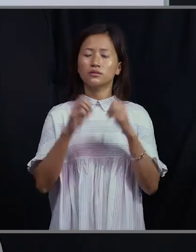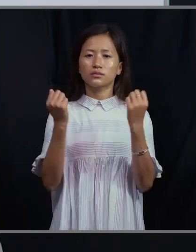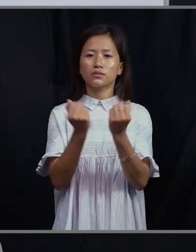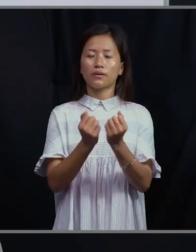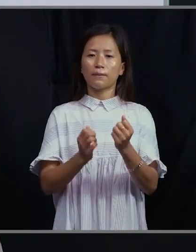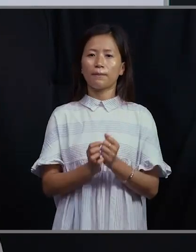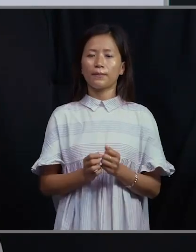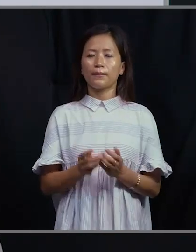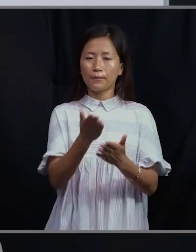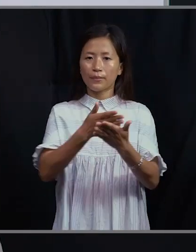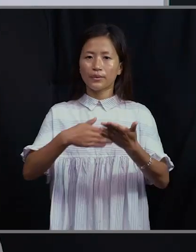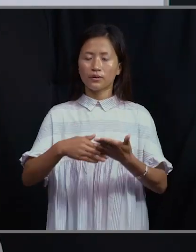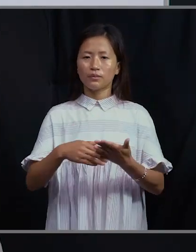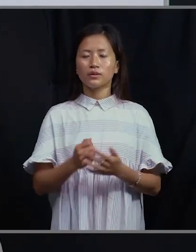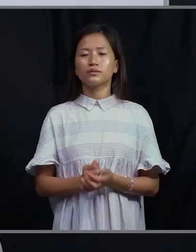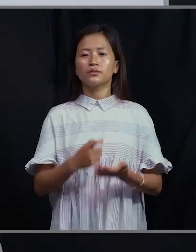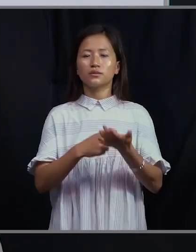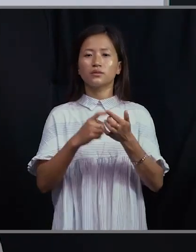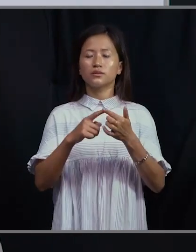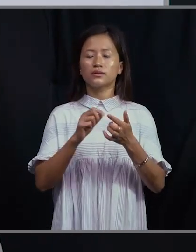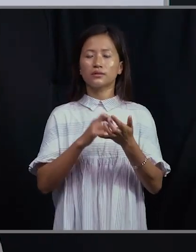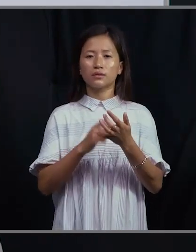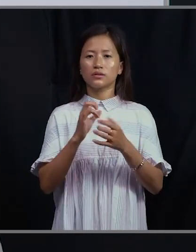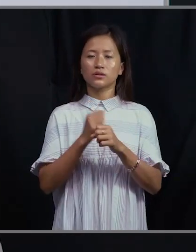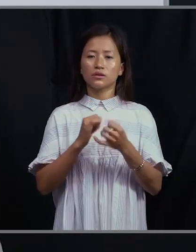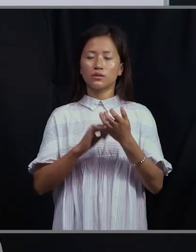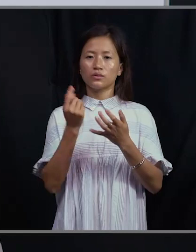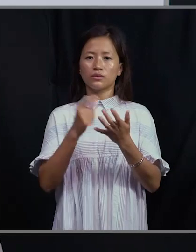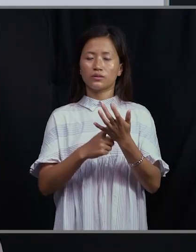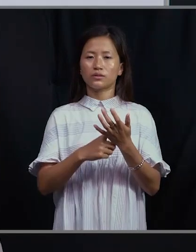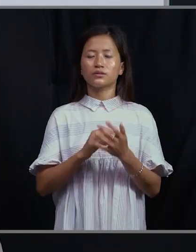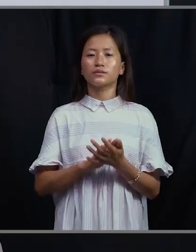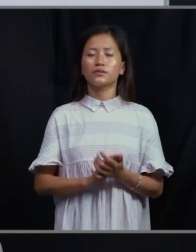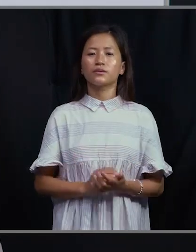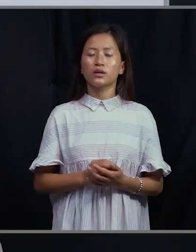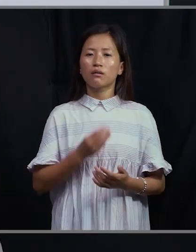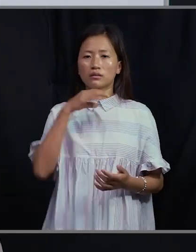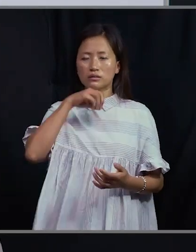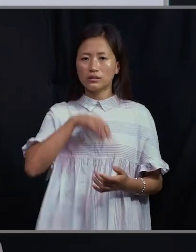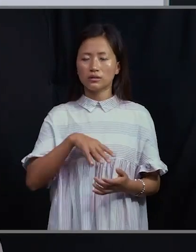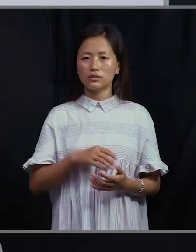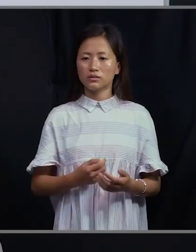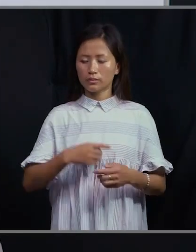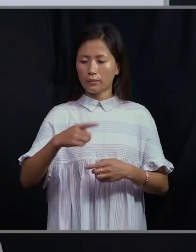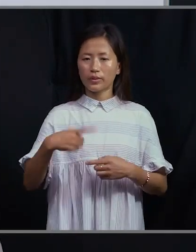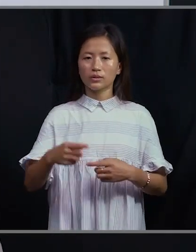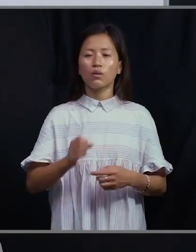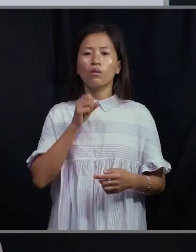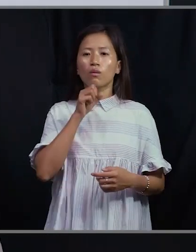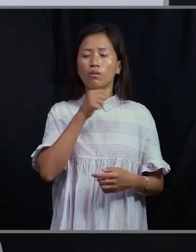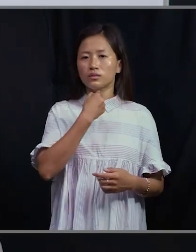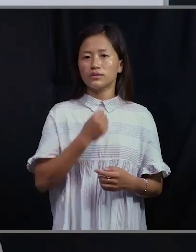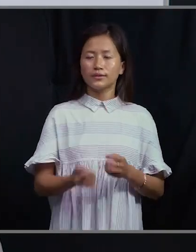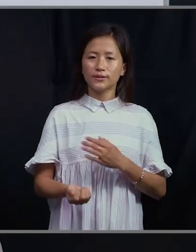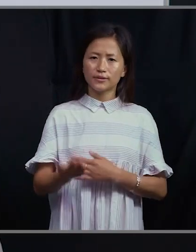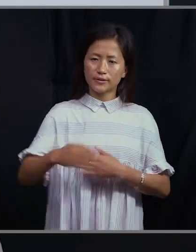particular among the religious group of people, are imparted to the young ones by the older generations. For example,